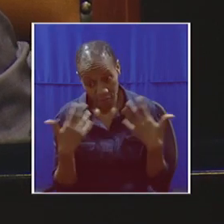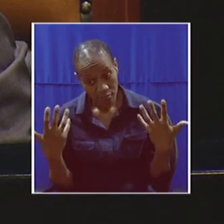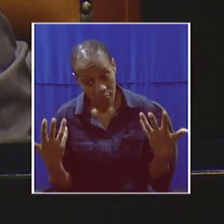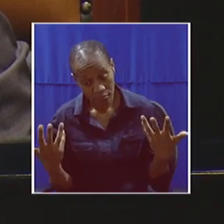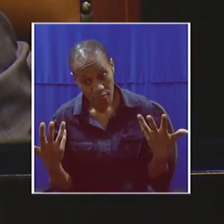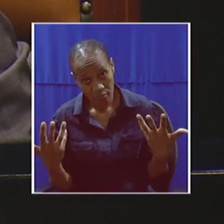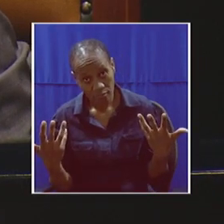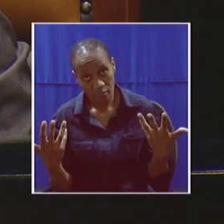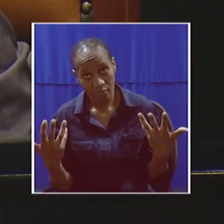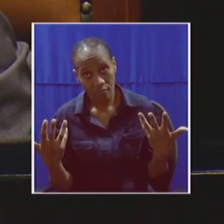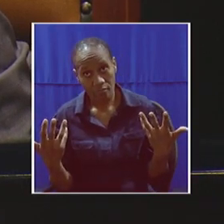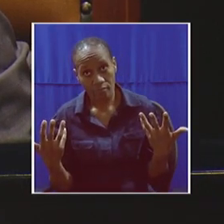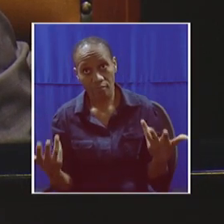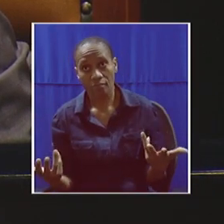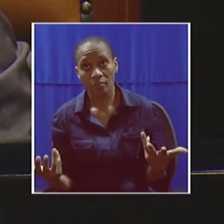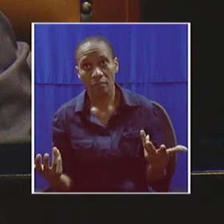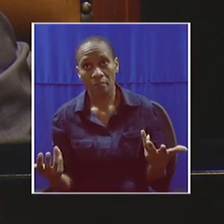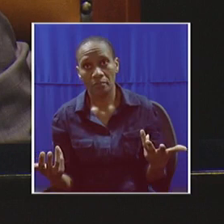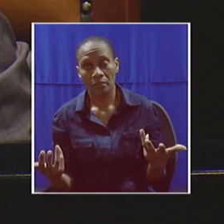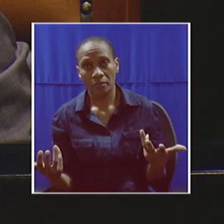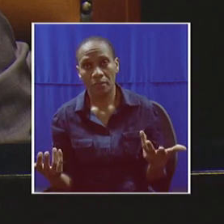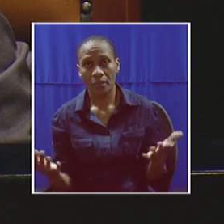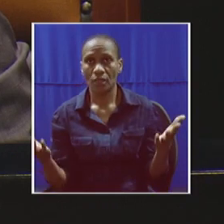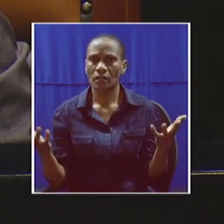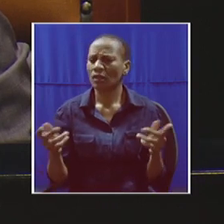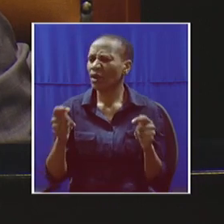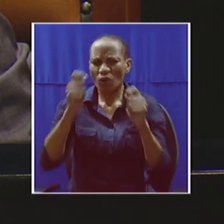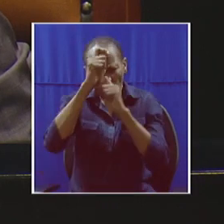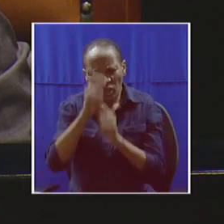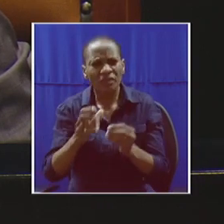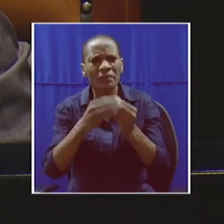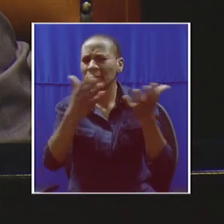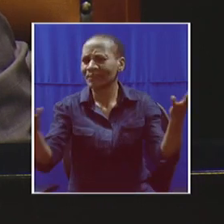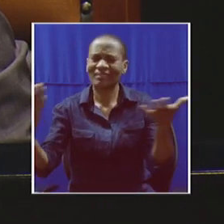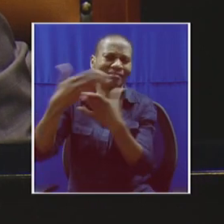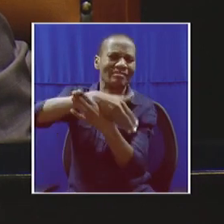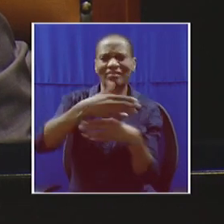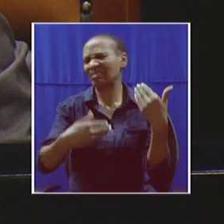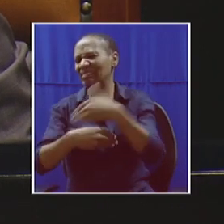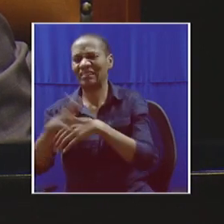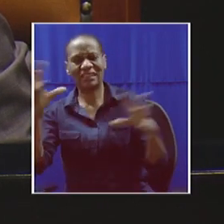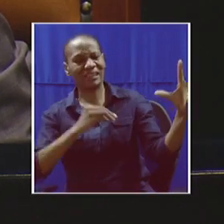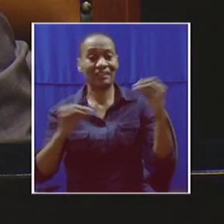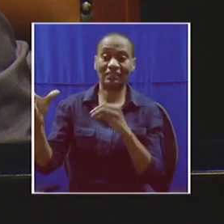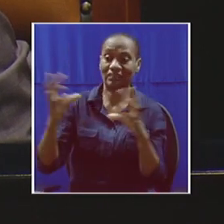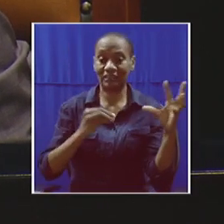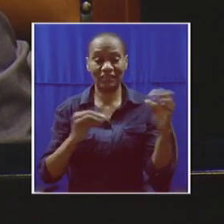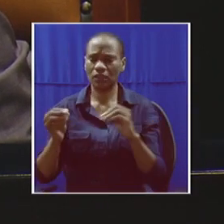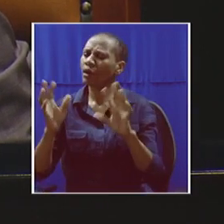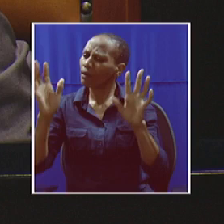I've can get some honorable members honorable members honorable members calm down